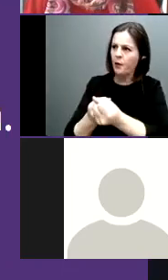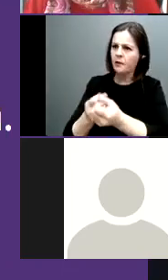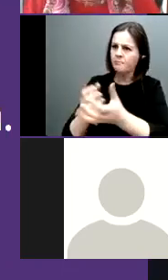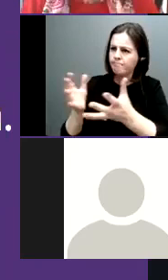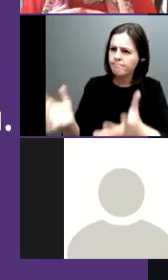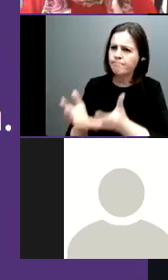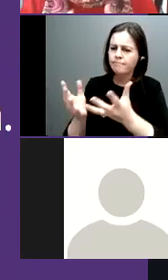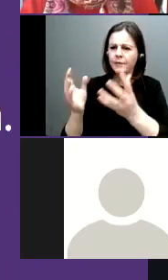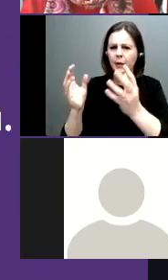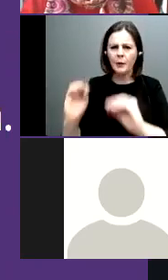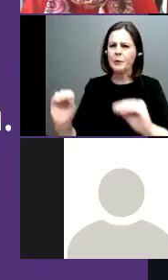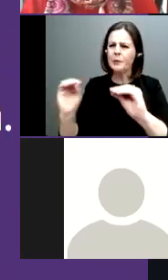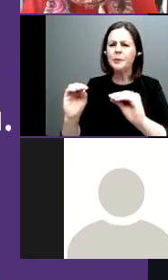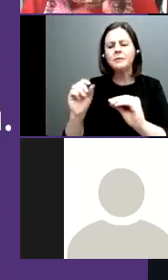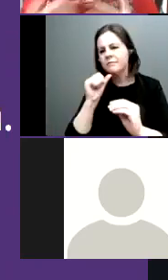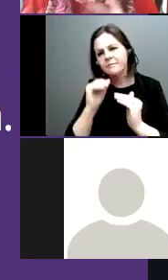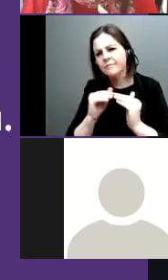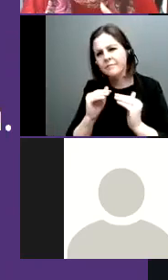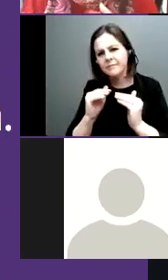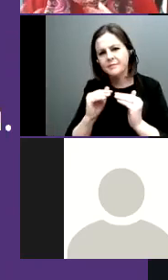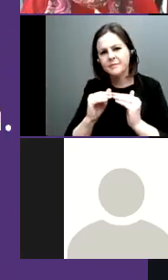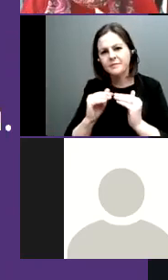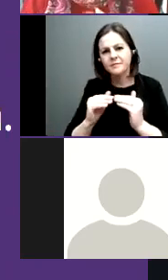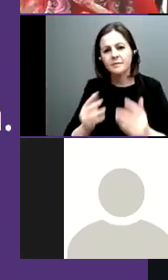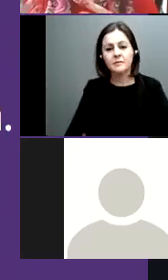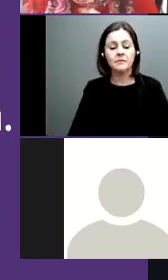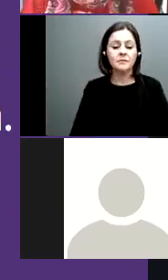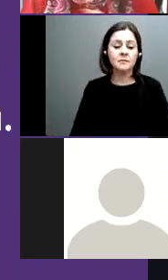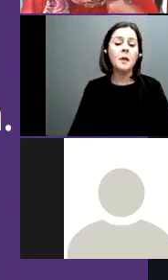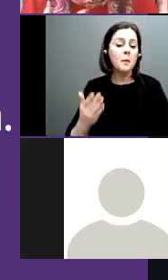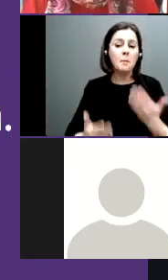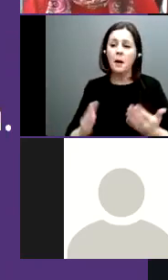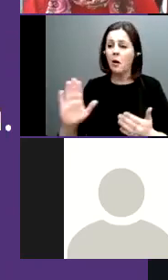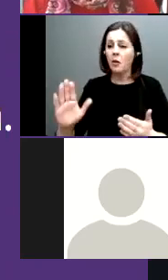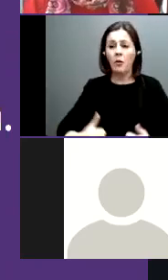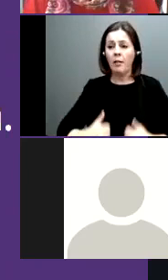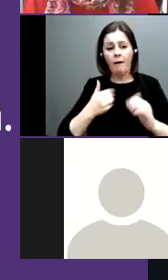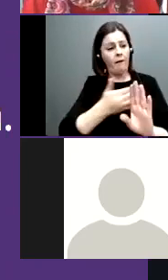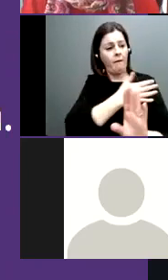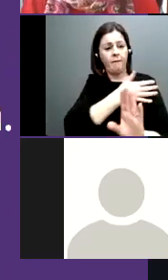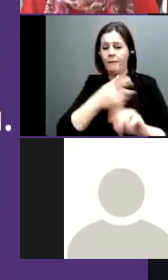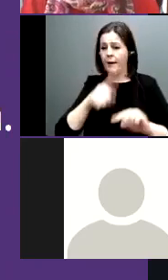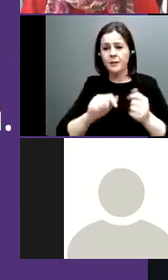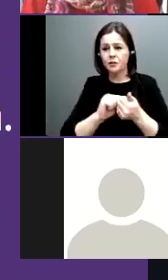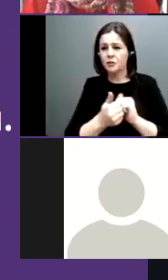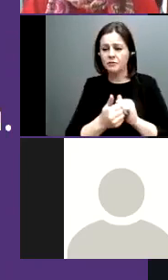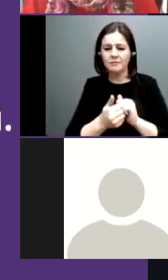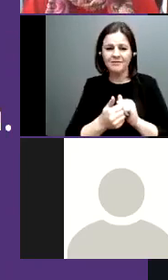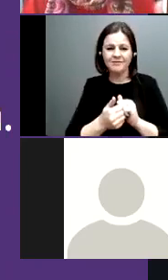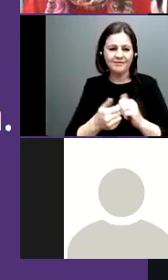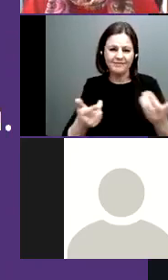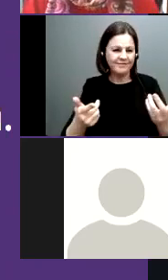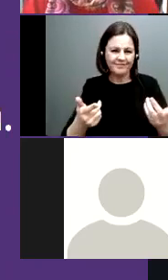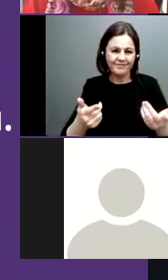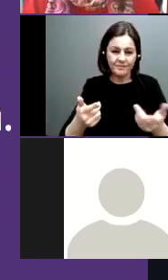that. Because although it might not change their lives that they've lived, we know we can't go back in time and